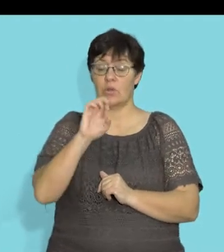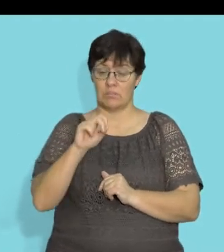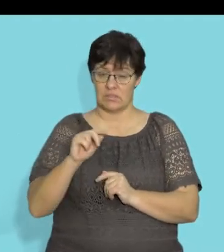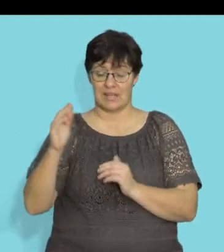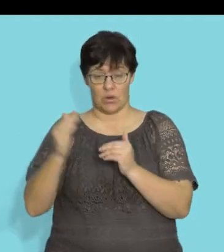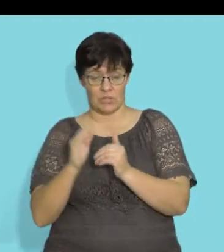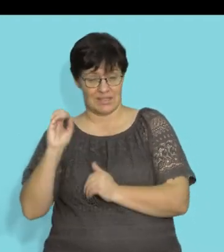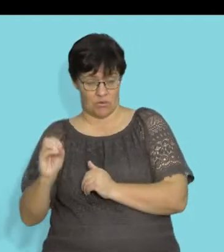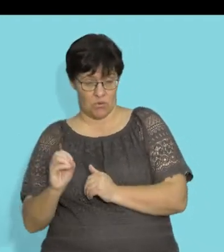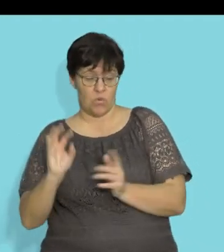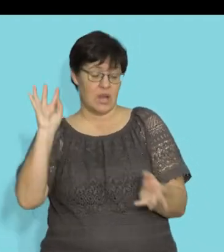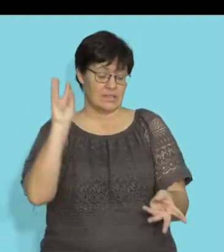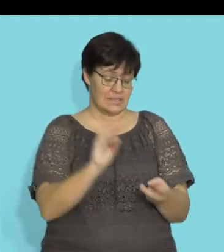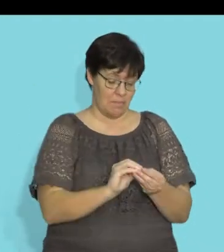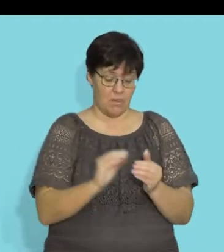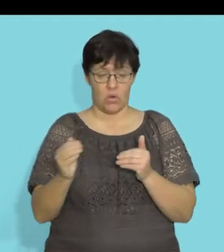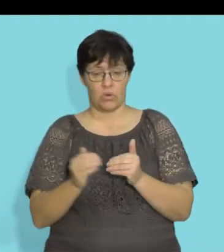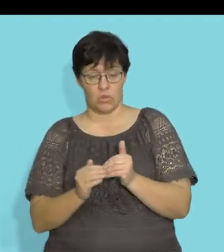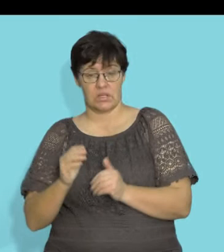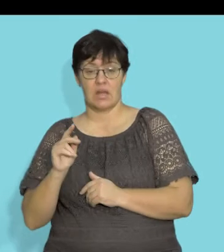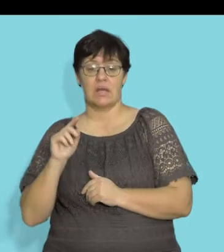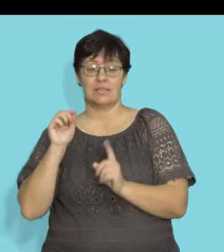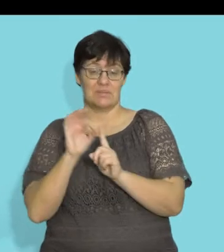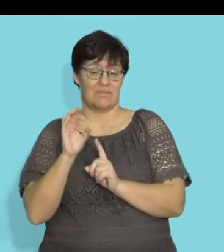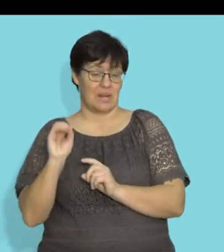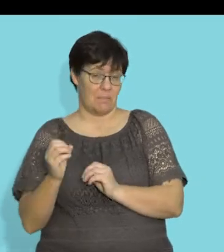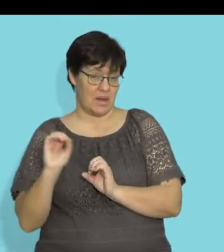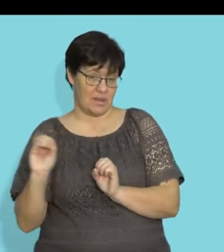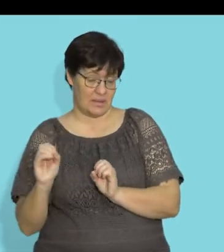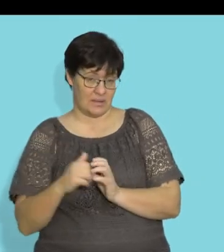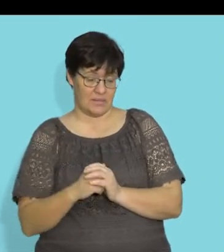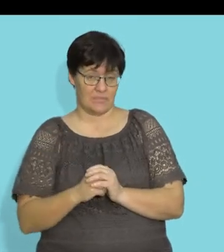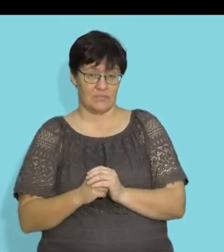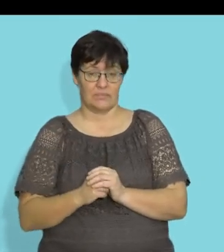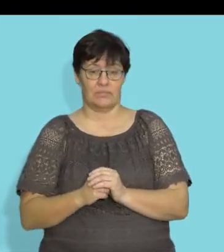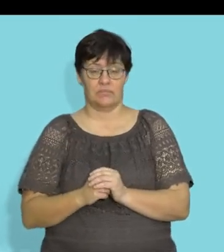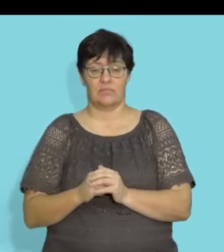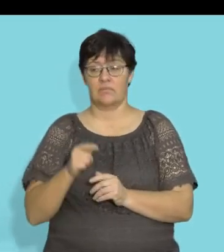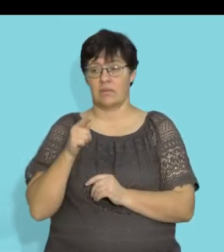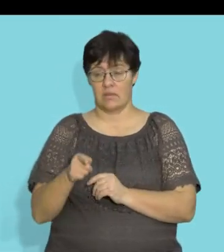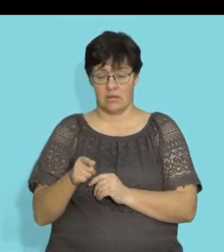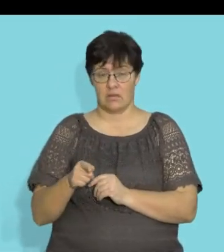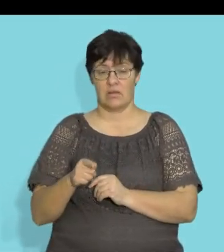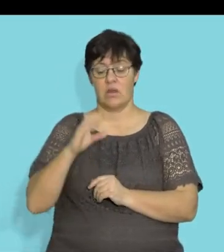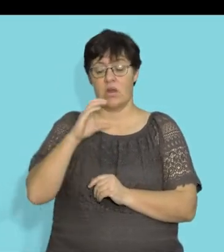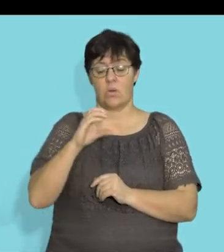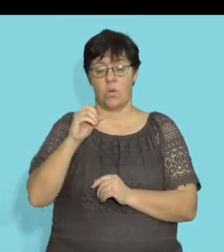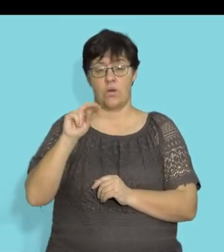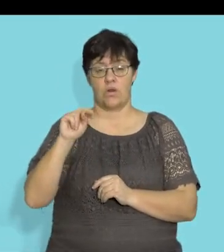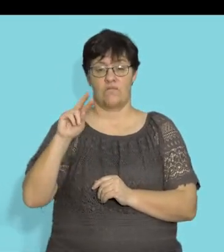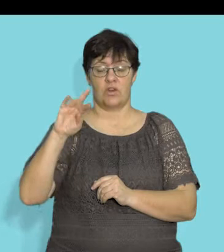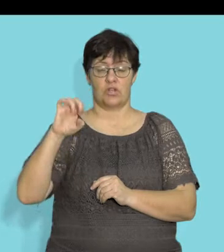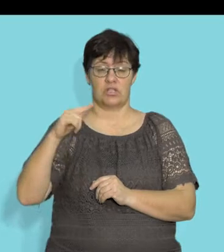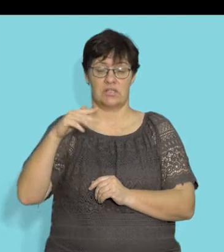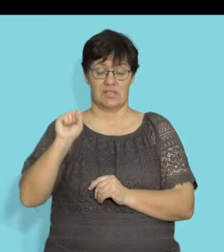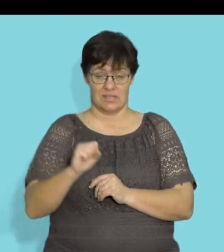0, and the sum is not getting closer to a specific number. A series that converges,